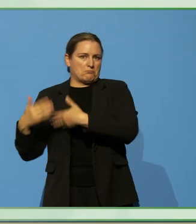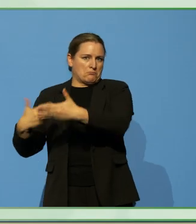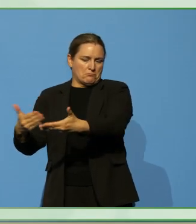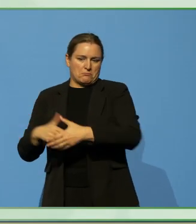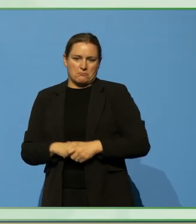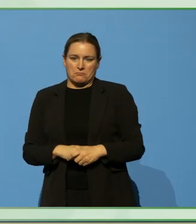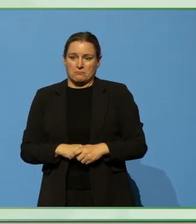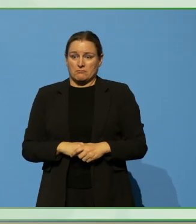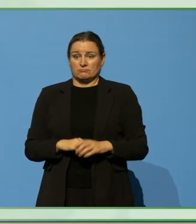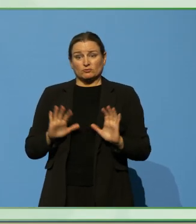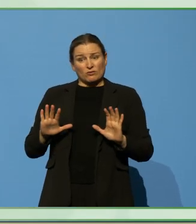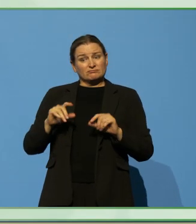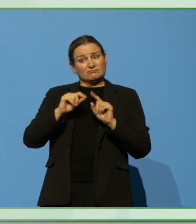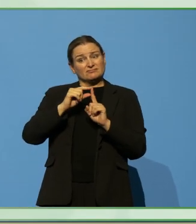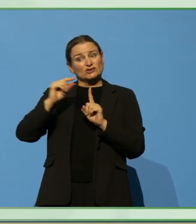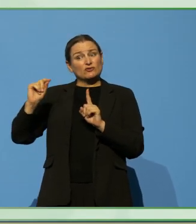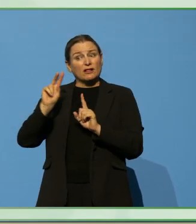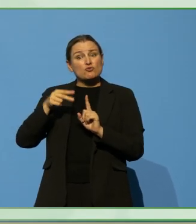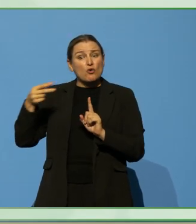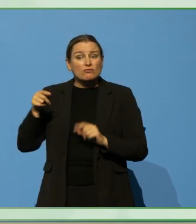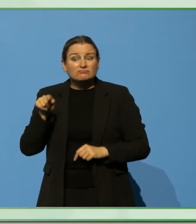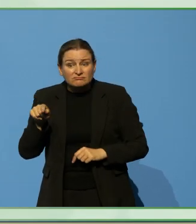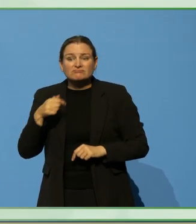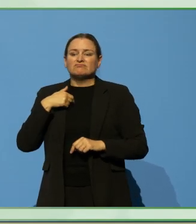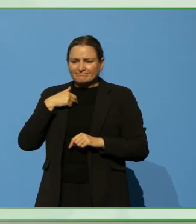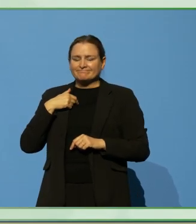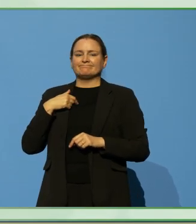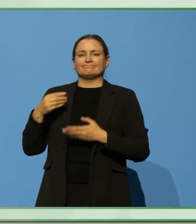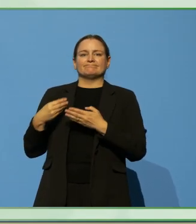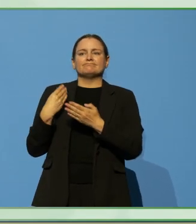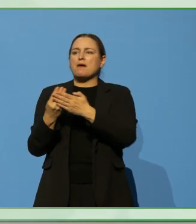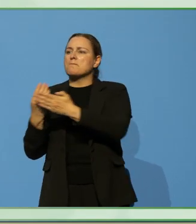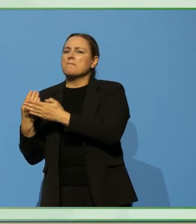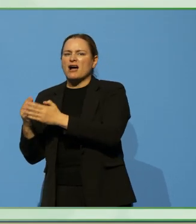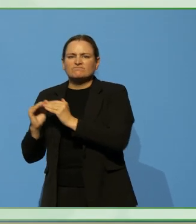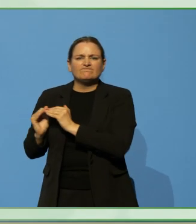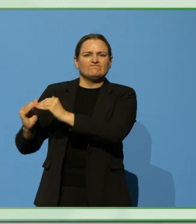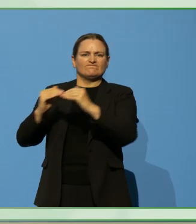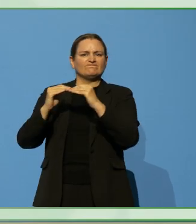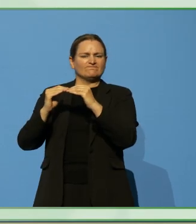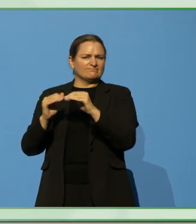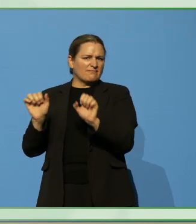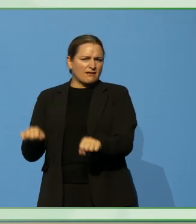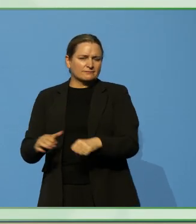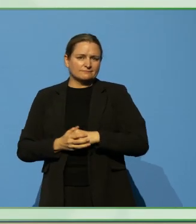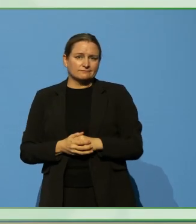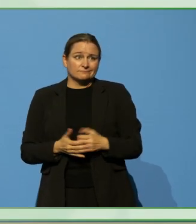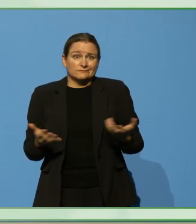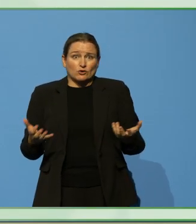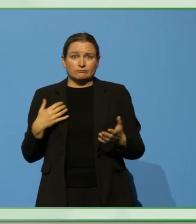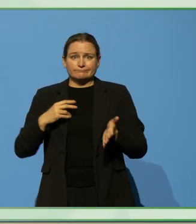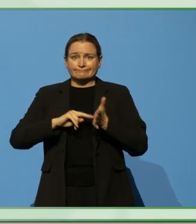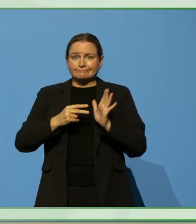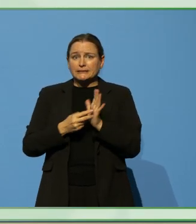to unify the payments market. So, what does it mean? It is something that is there for